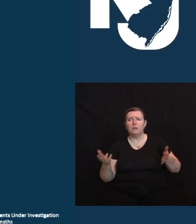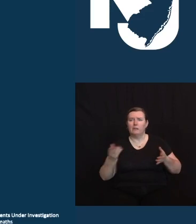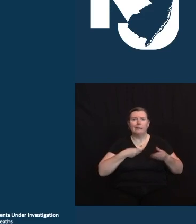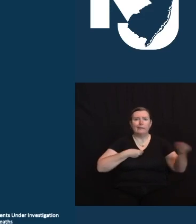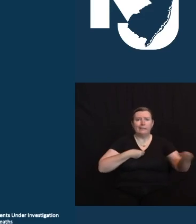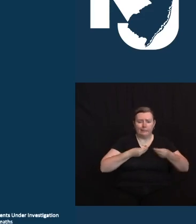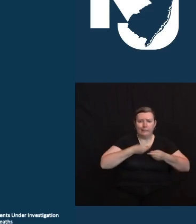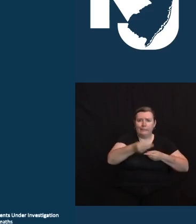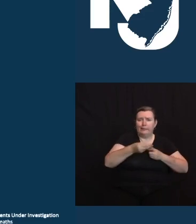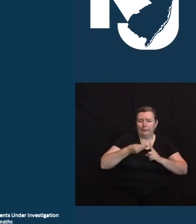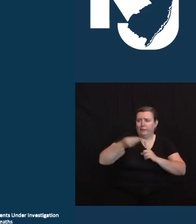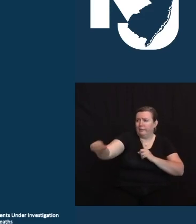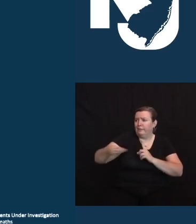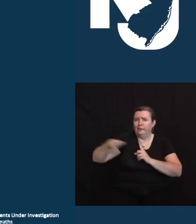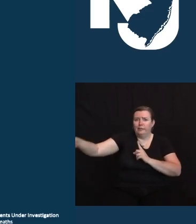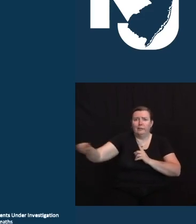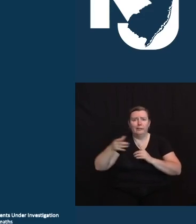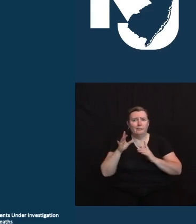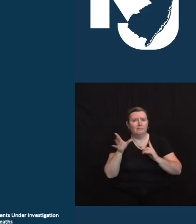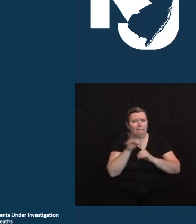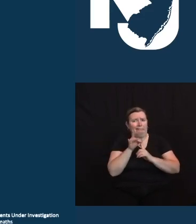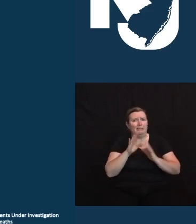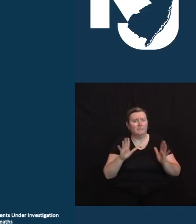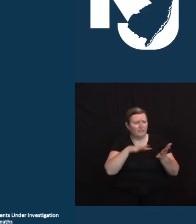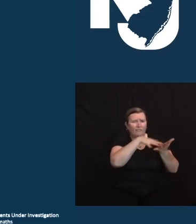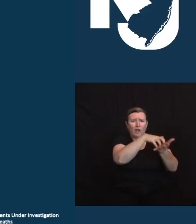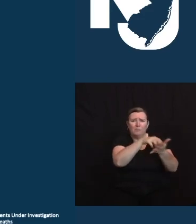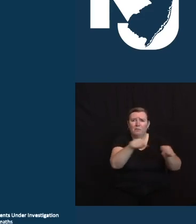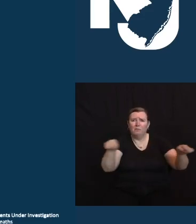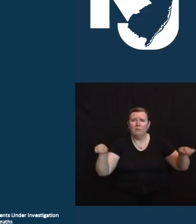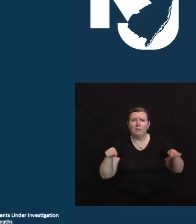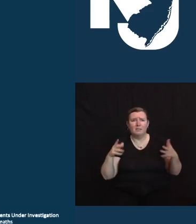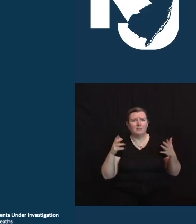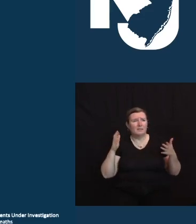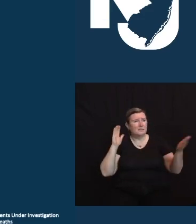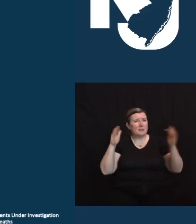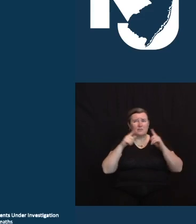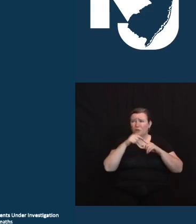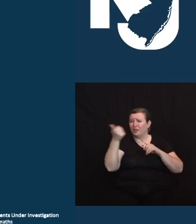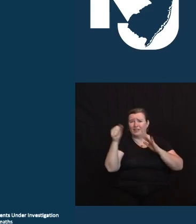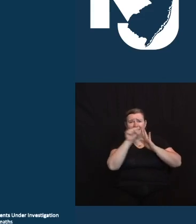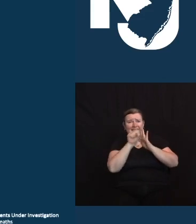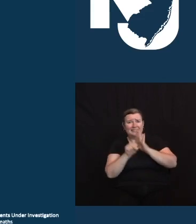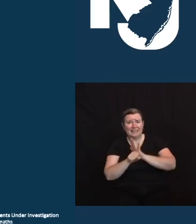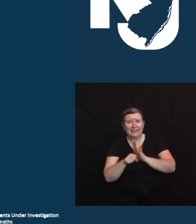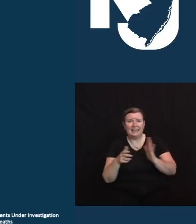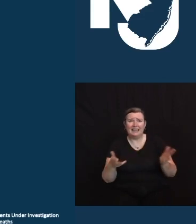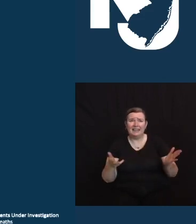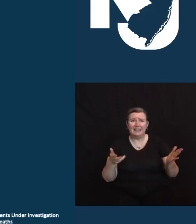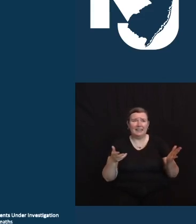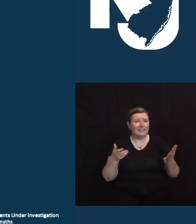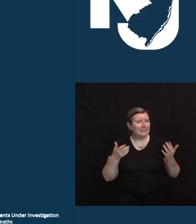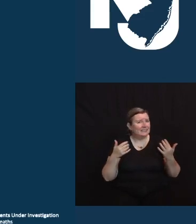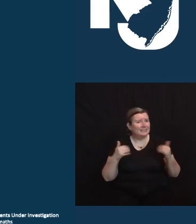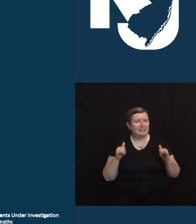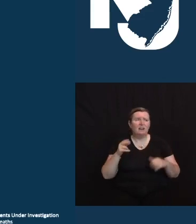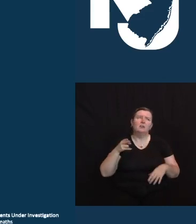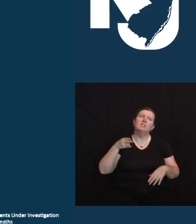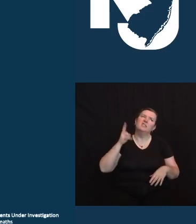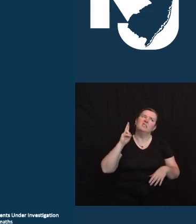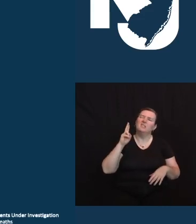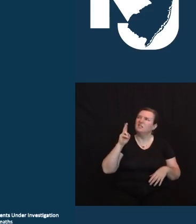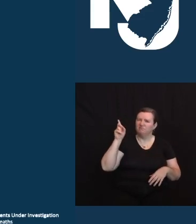to COVID-19. Look at how we rank here nationally. We still rank way too high in terms of those in the hospital and those dying